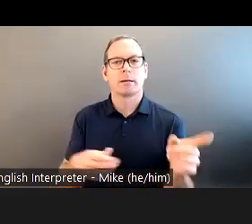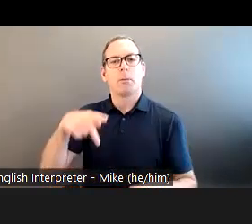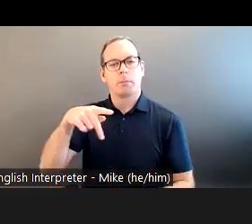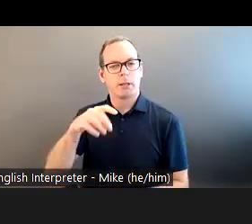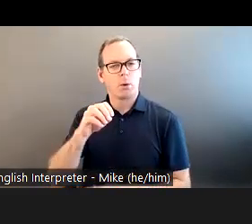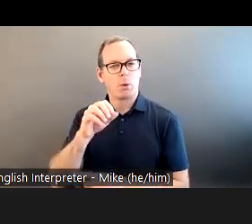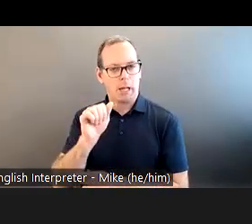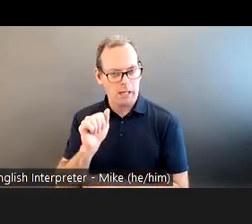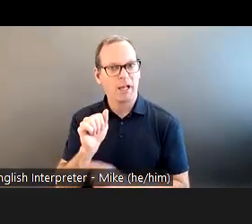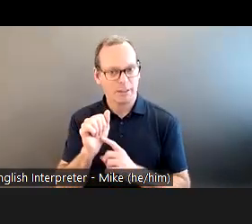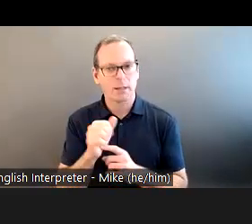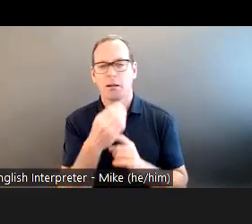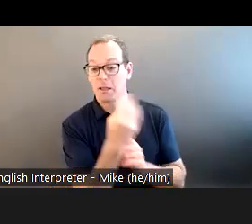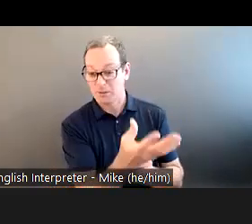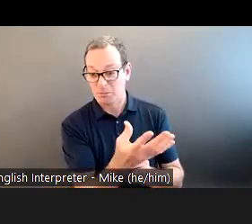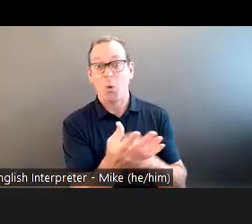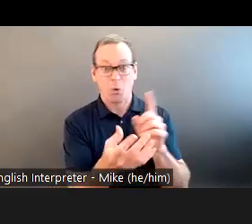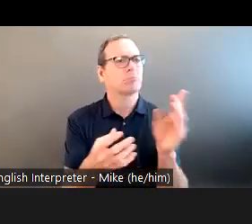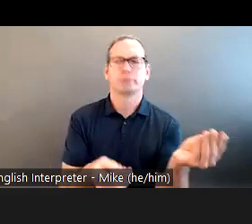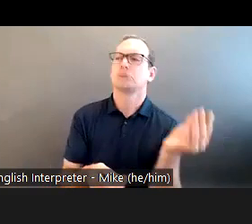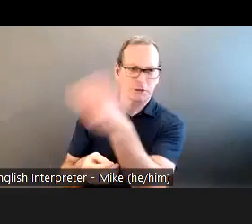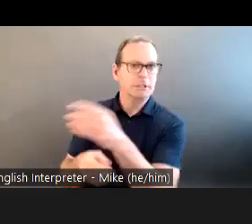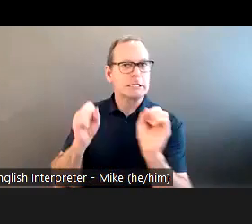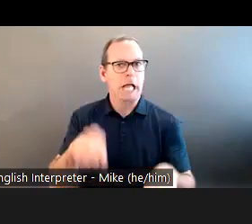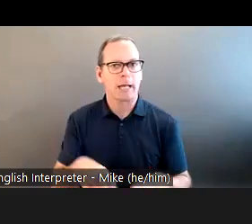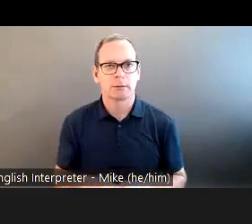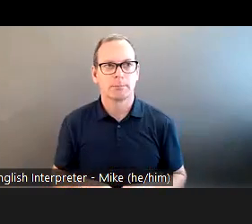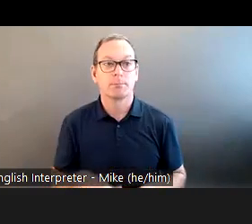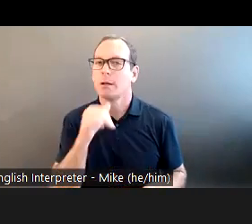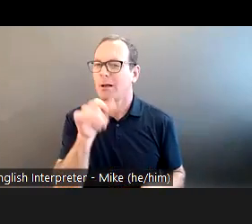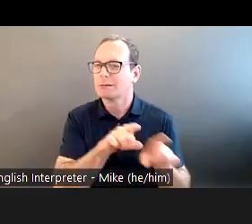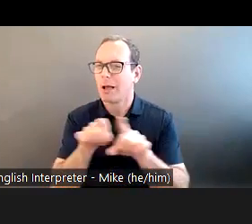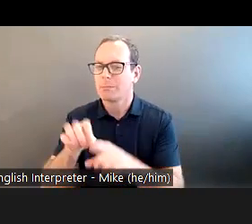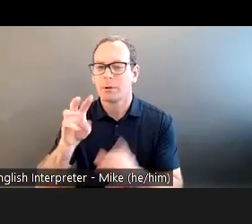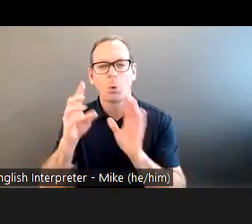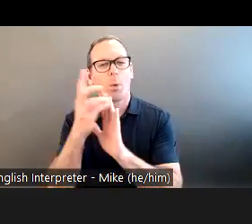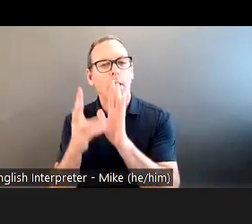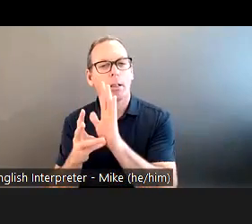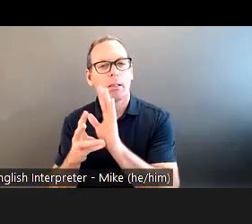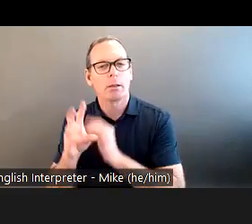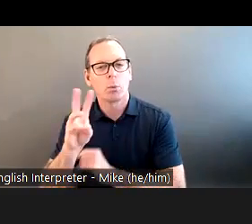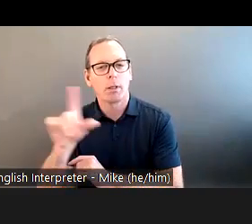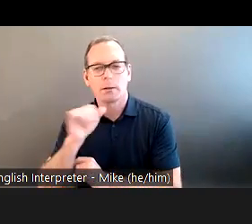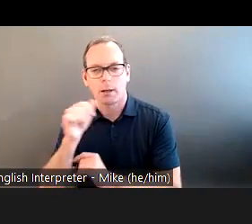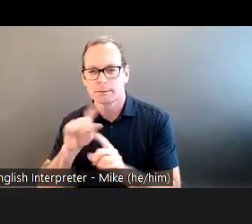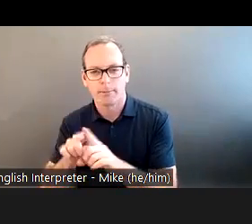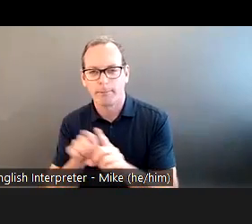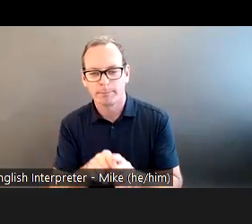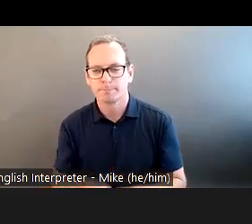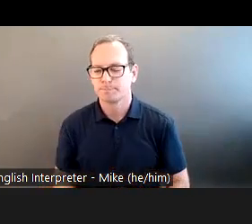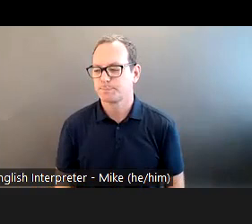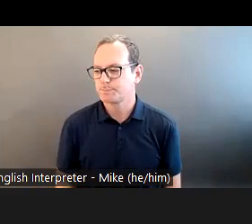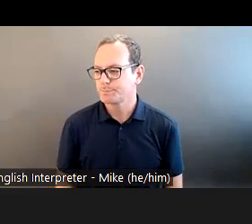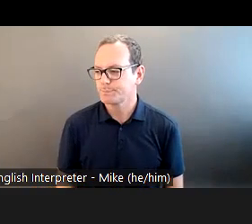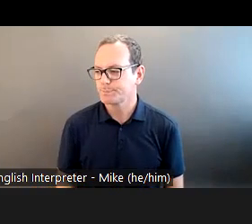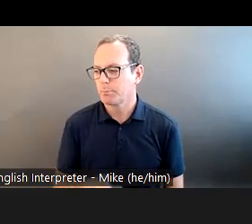document before you leave. It's not the same as with wills. Another thing is there might be a condition to release